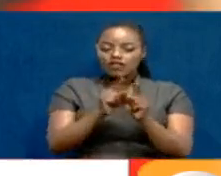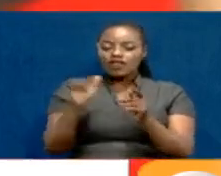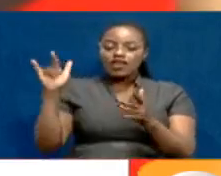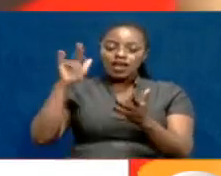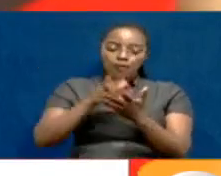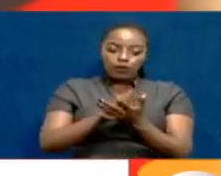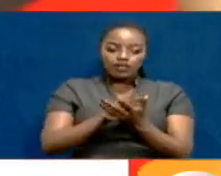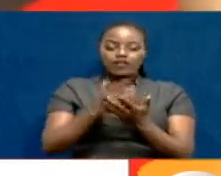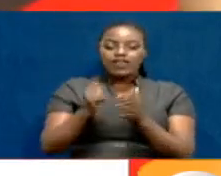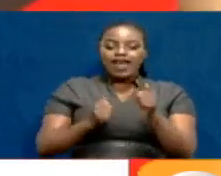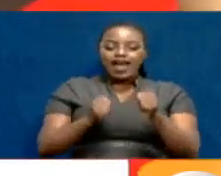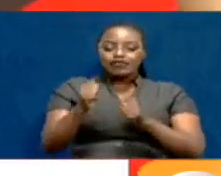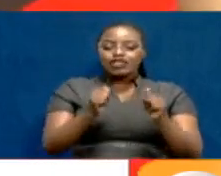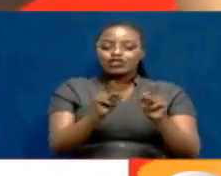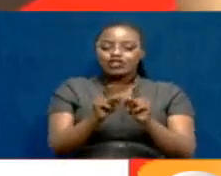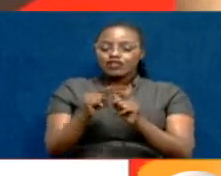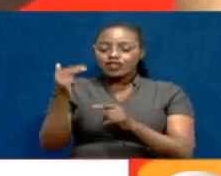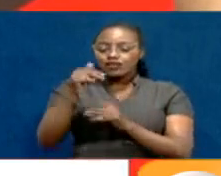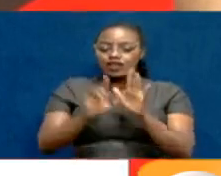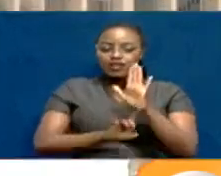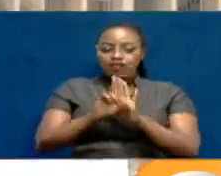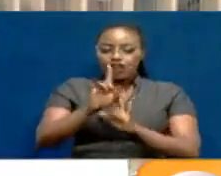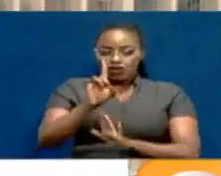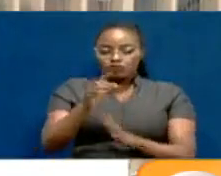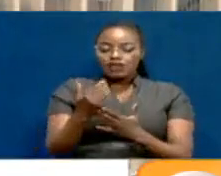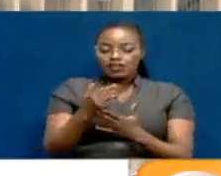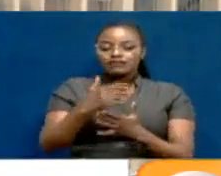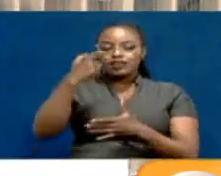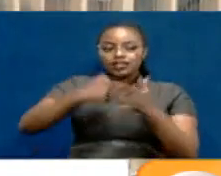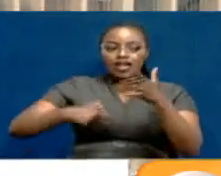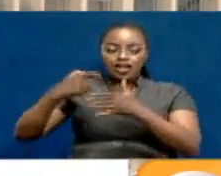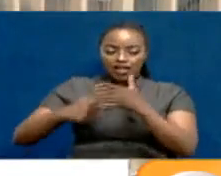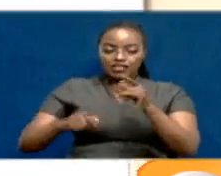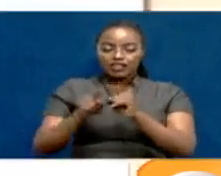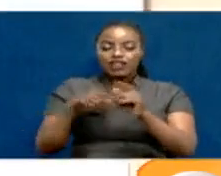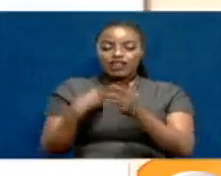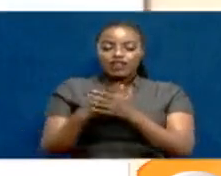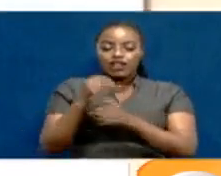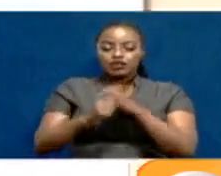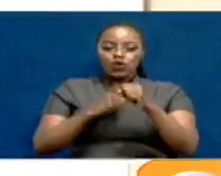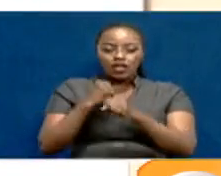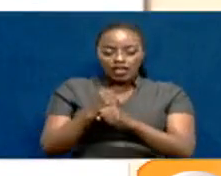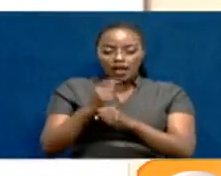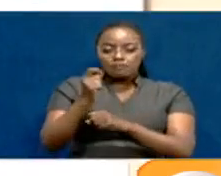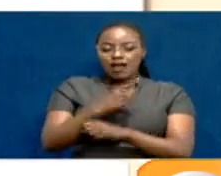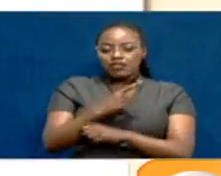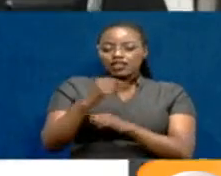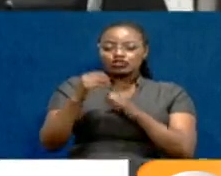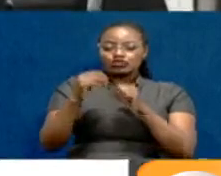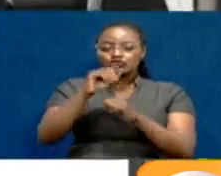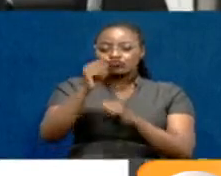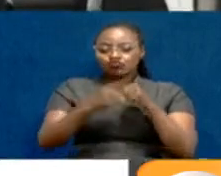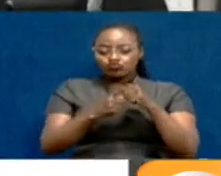levy, aviation levy, and petroleum development levy, amongst other levies. During the financial year ending June 30th, KRA